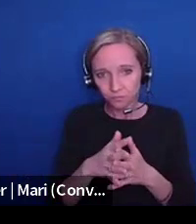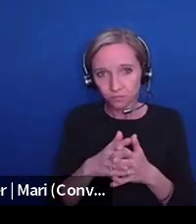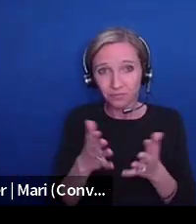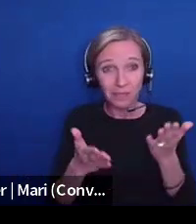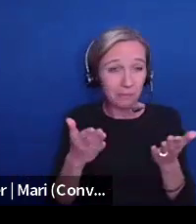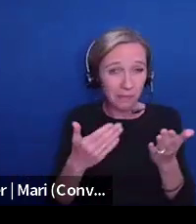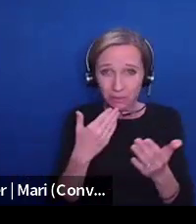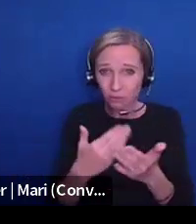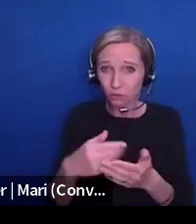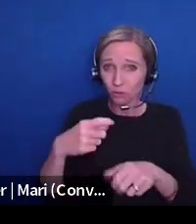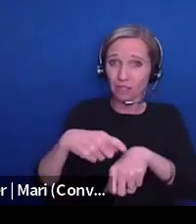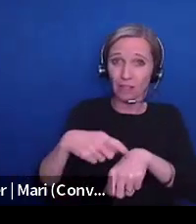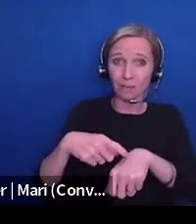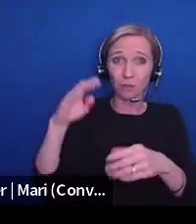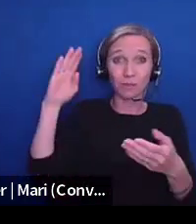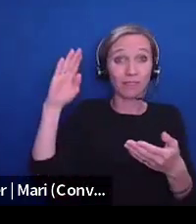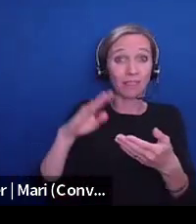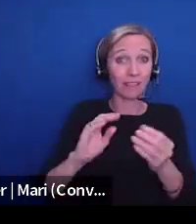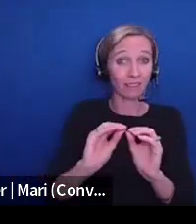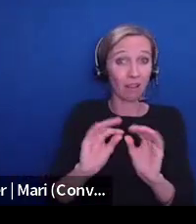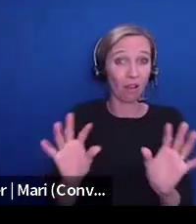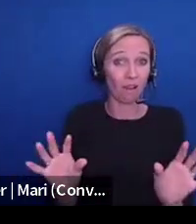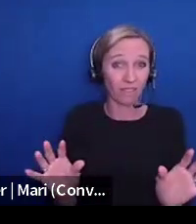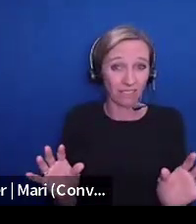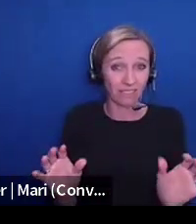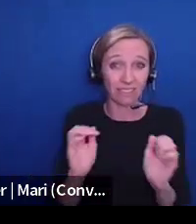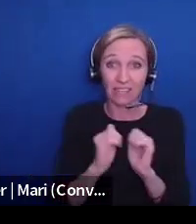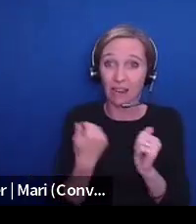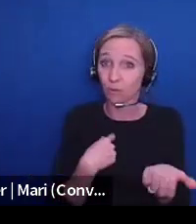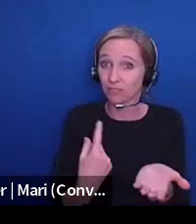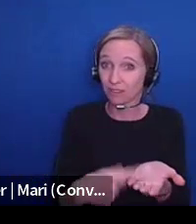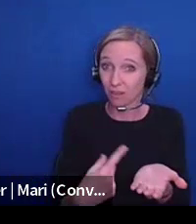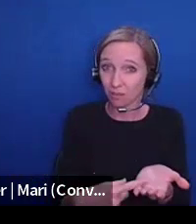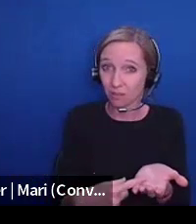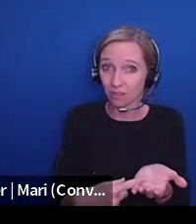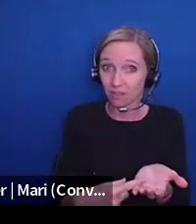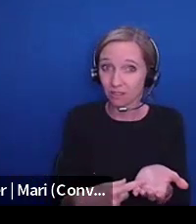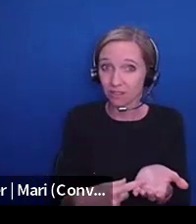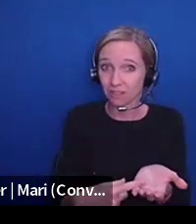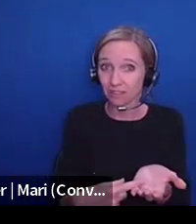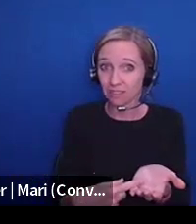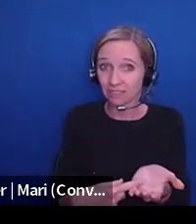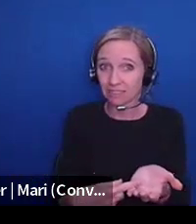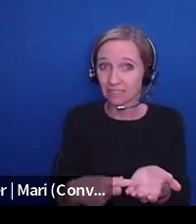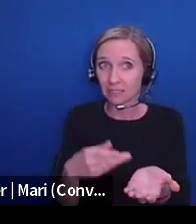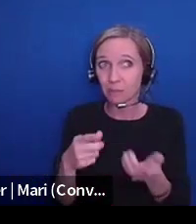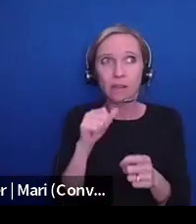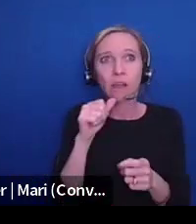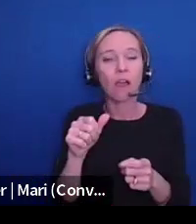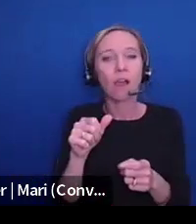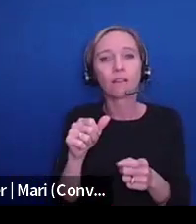maybe it's a good time to be less obvious in the way we talk about it, but that should not take away